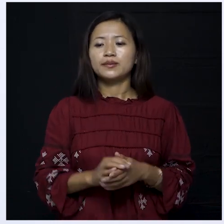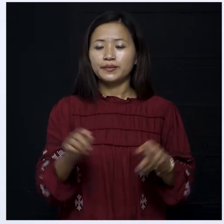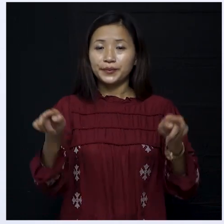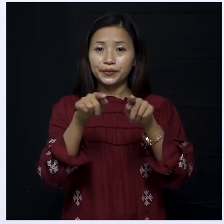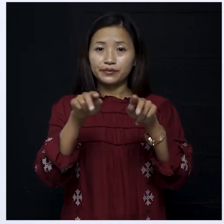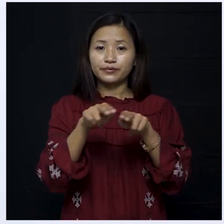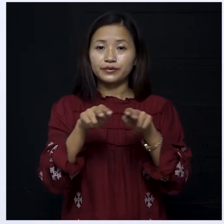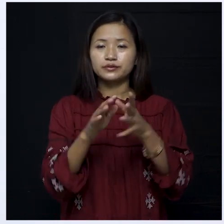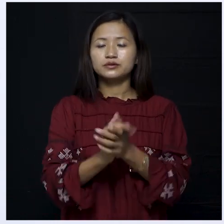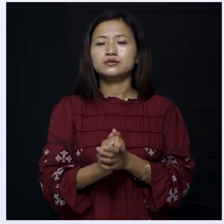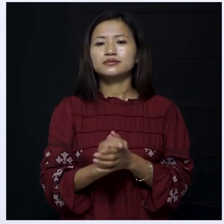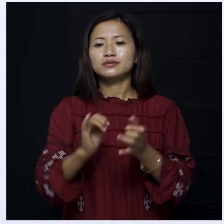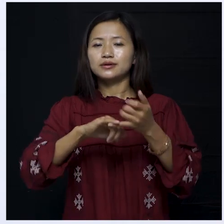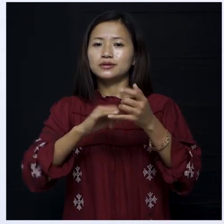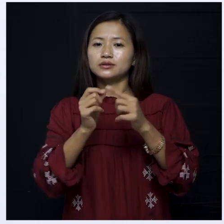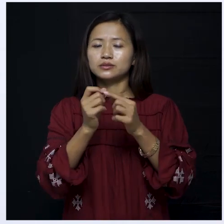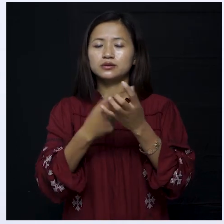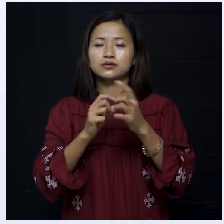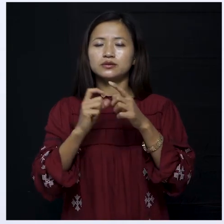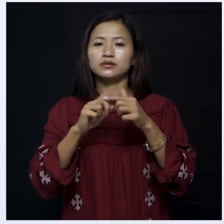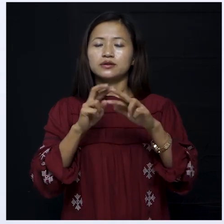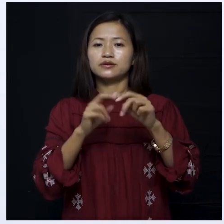to a specific